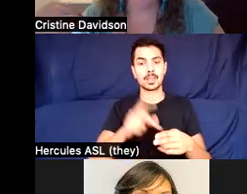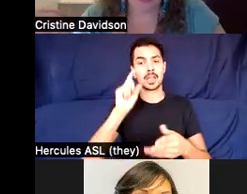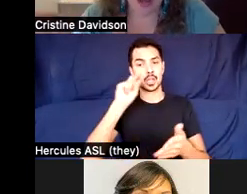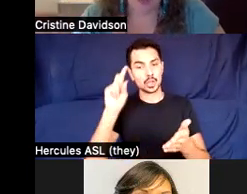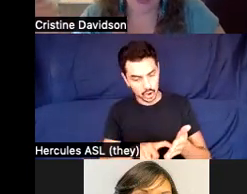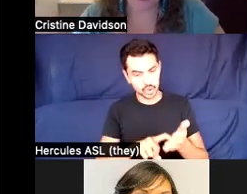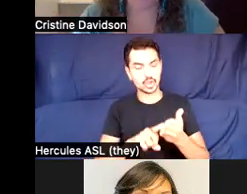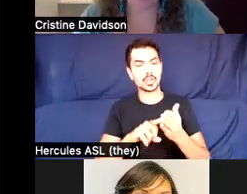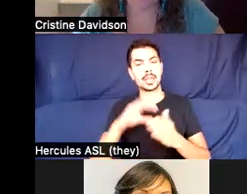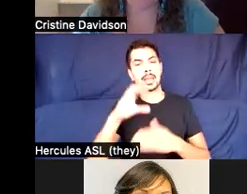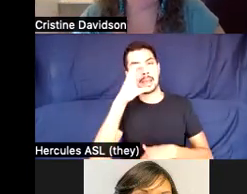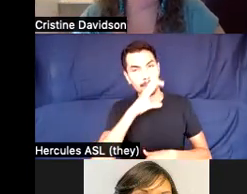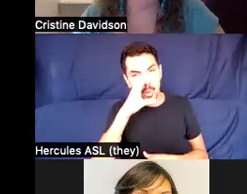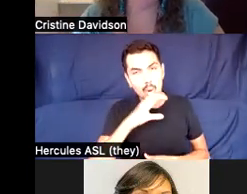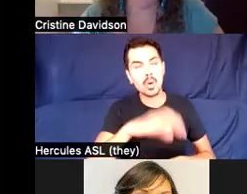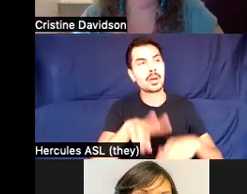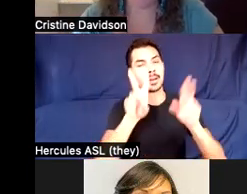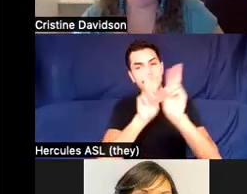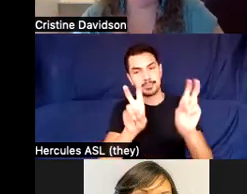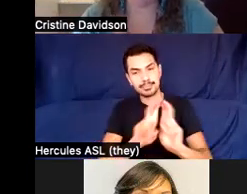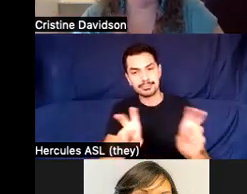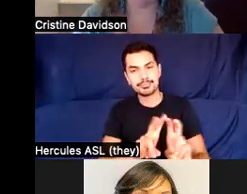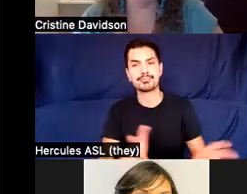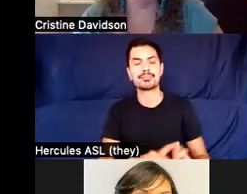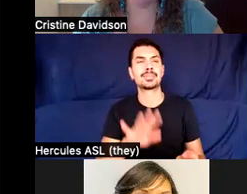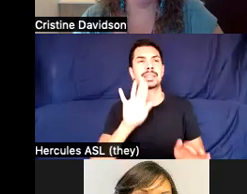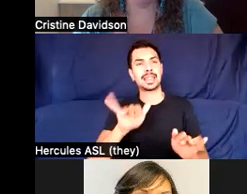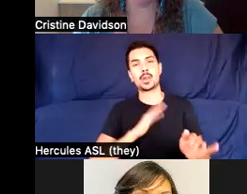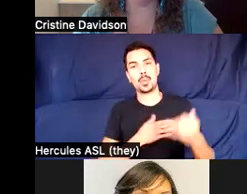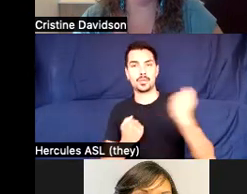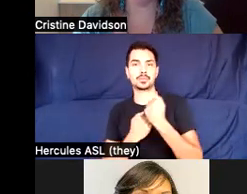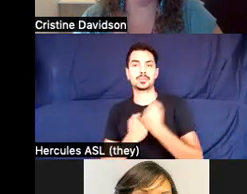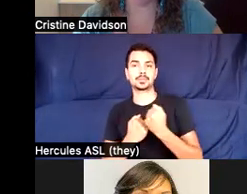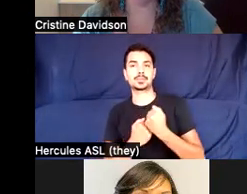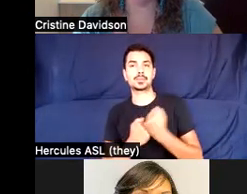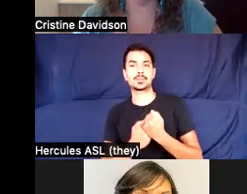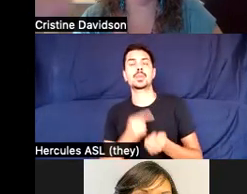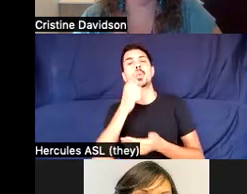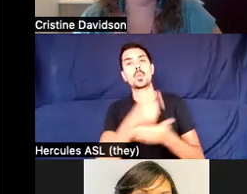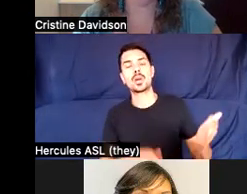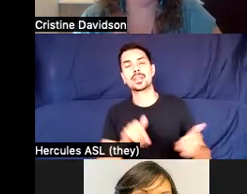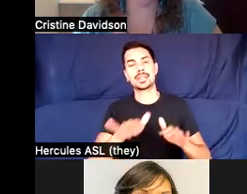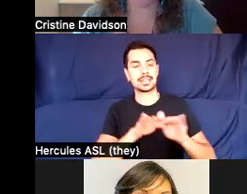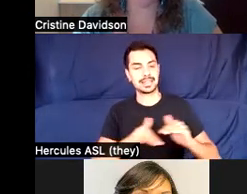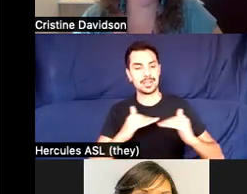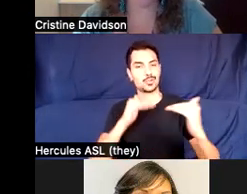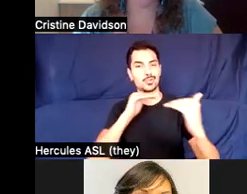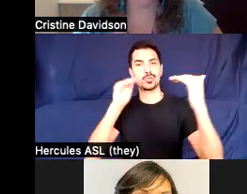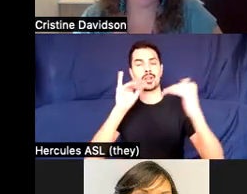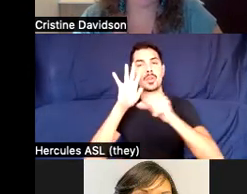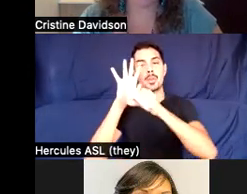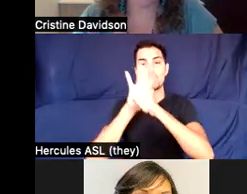going to go a long way in our advocacy, right? What are those layers of oppression and those intersecting